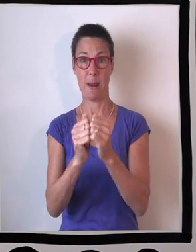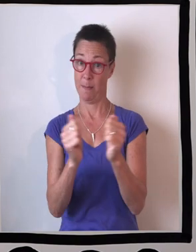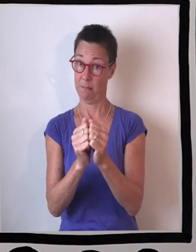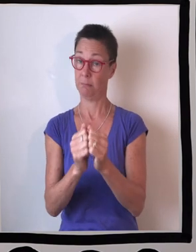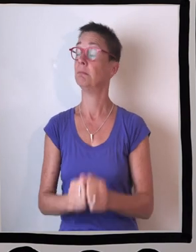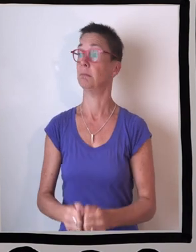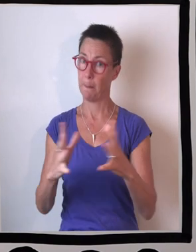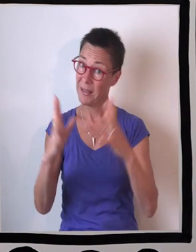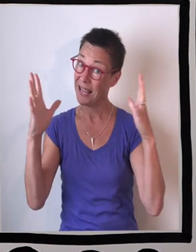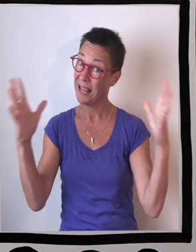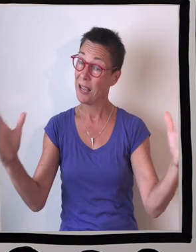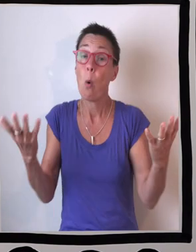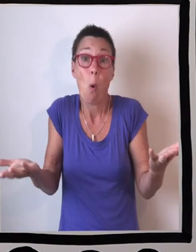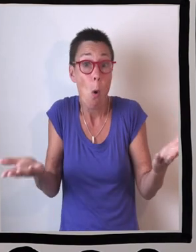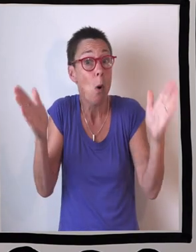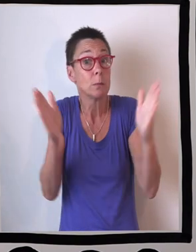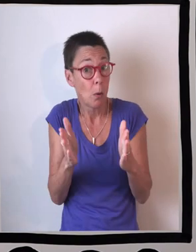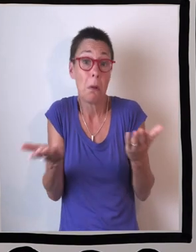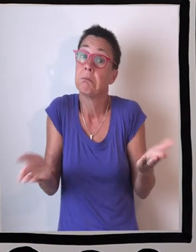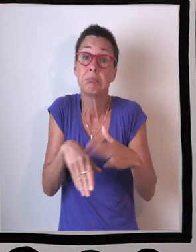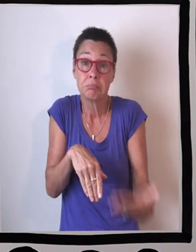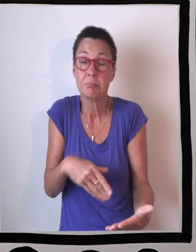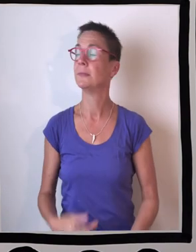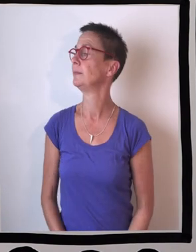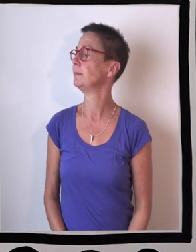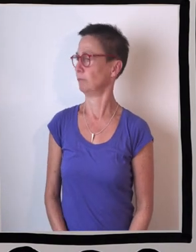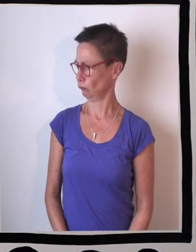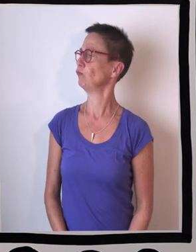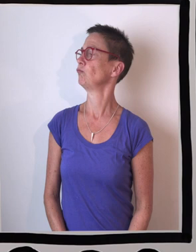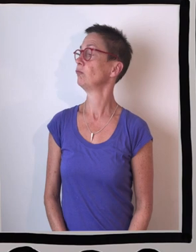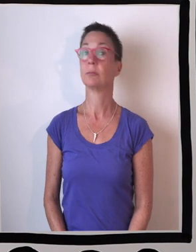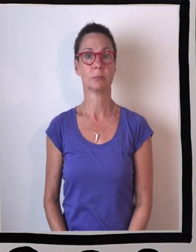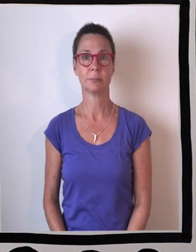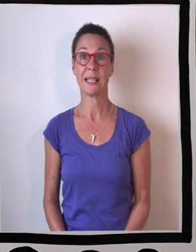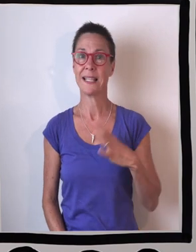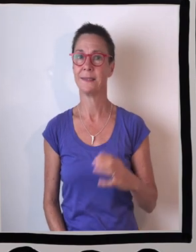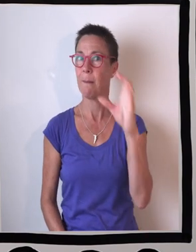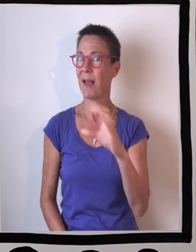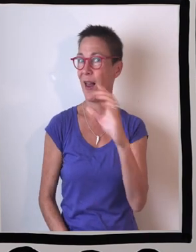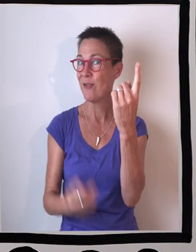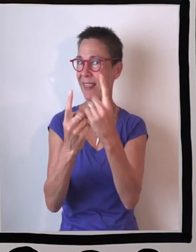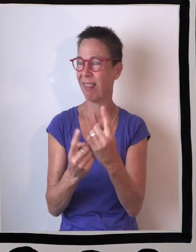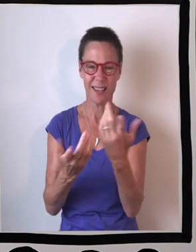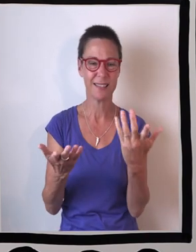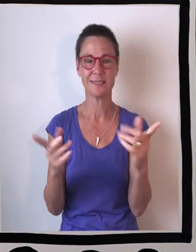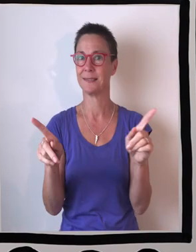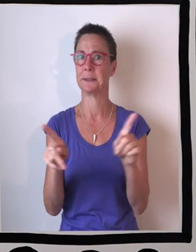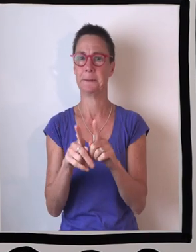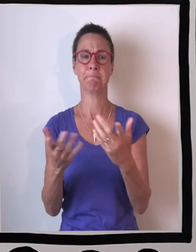paper. Big paper or small paper? Check. We're also going to need some colouring